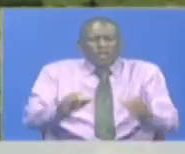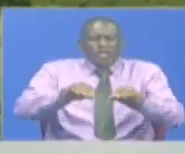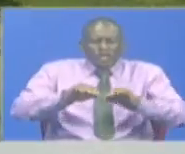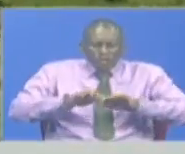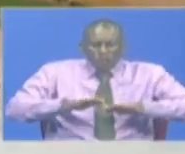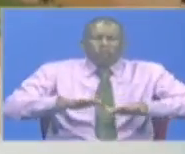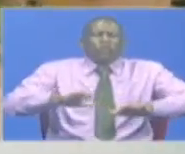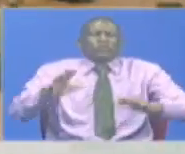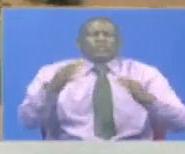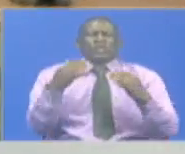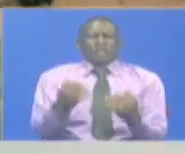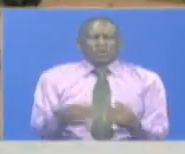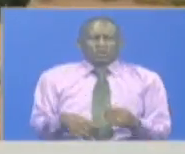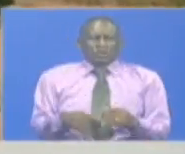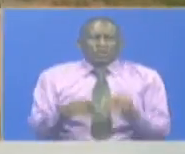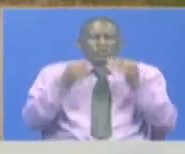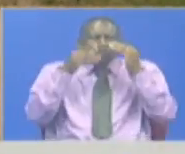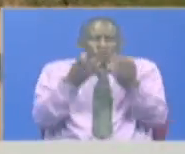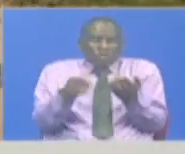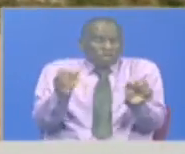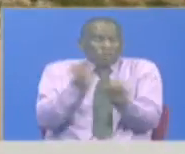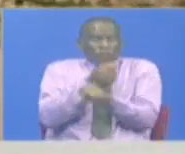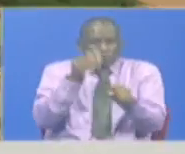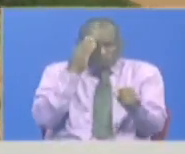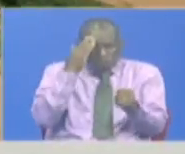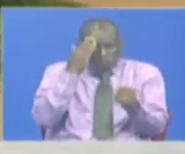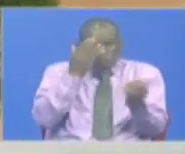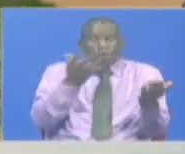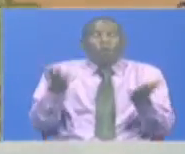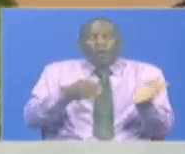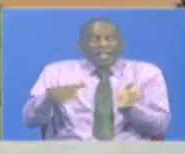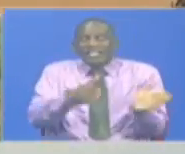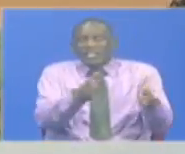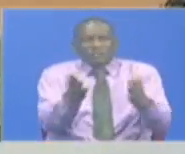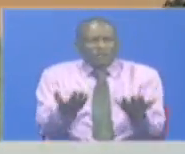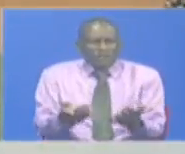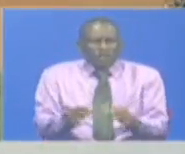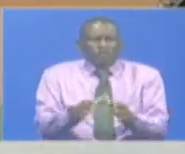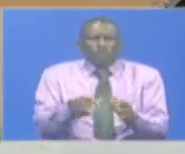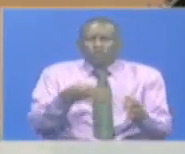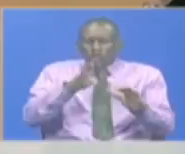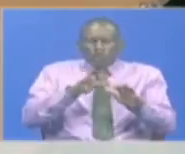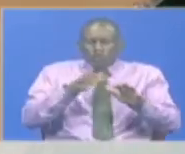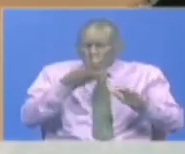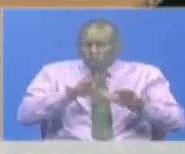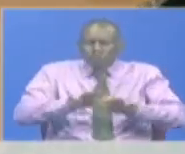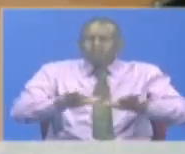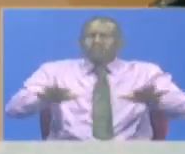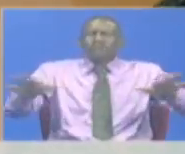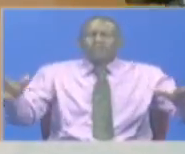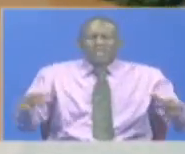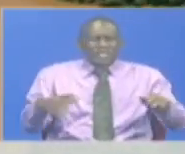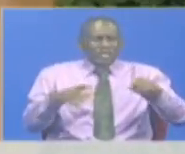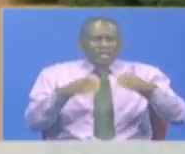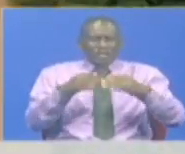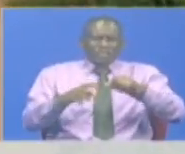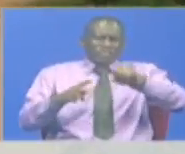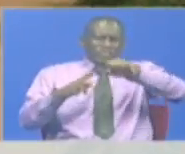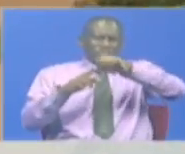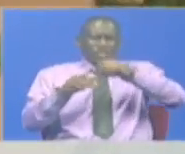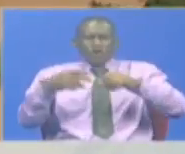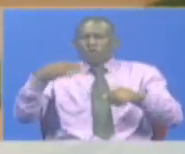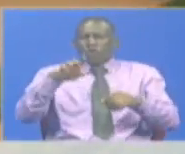It's hard to tell the river's original cause. The Hola Bridge is now almost enveloped by flood